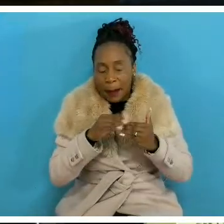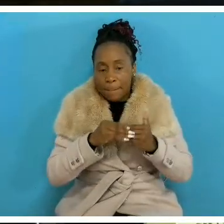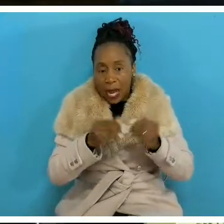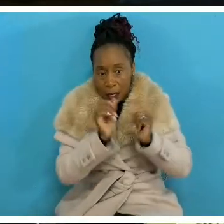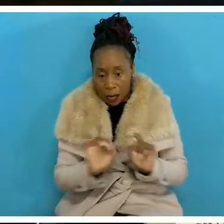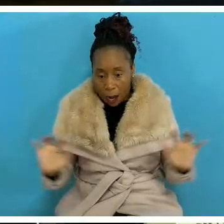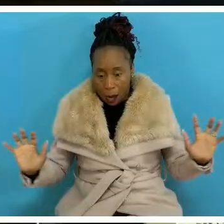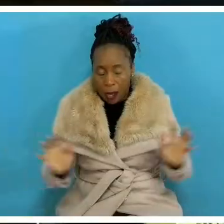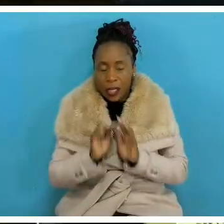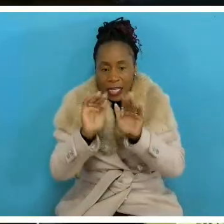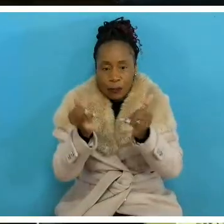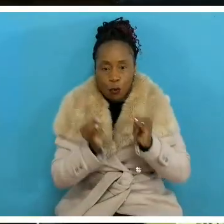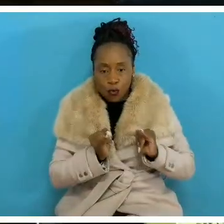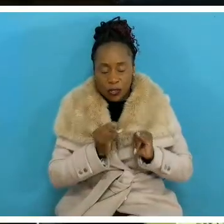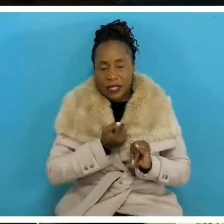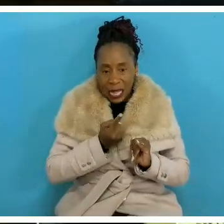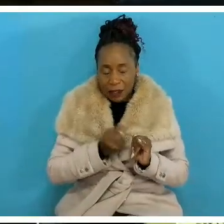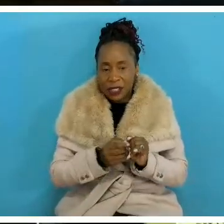side.